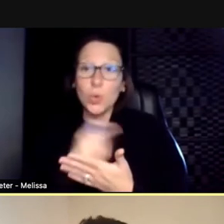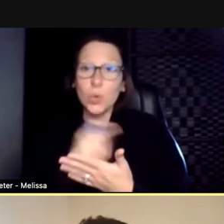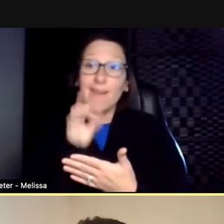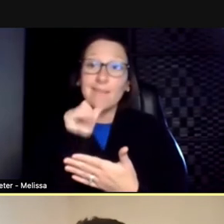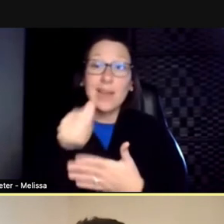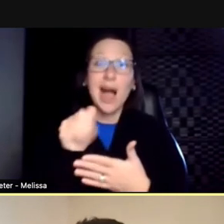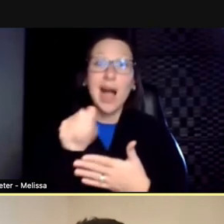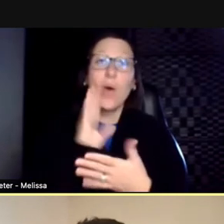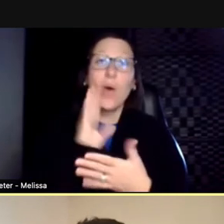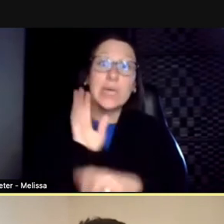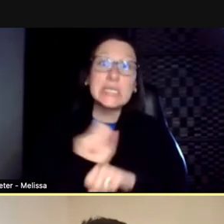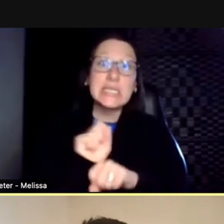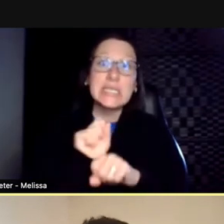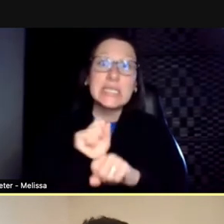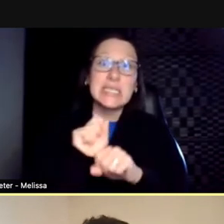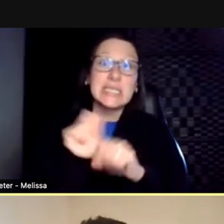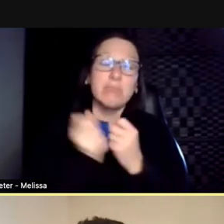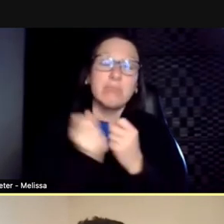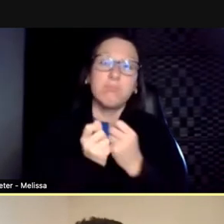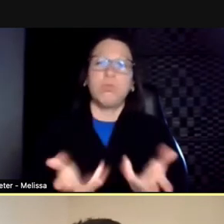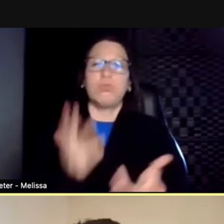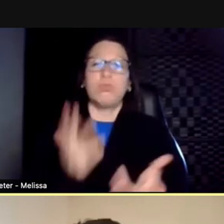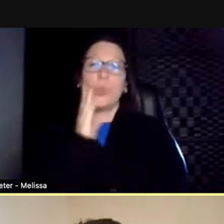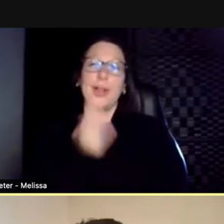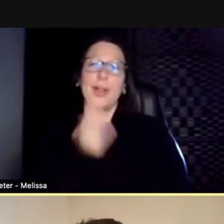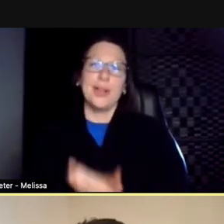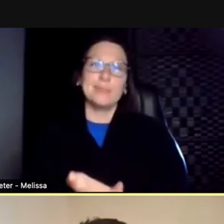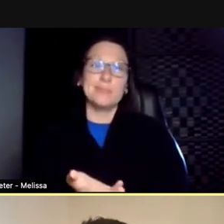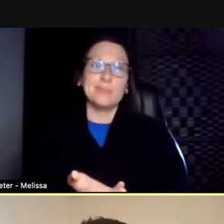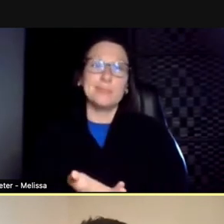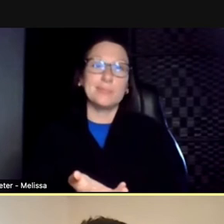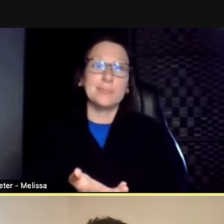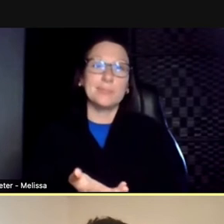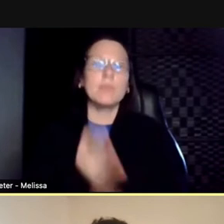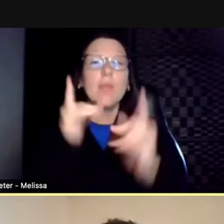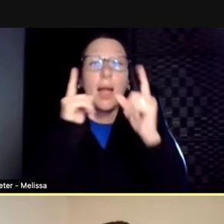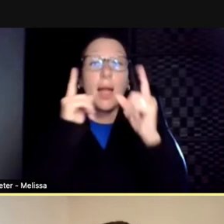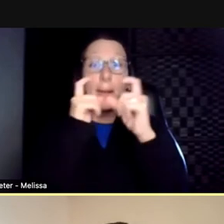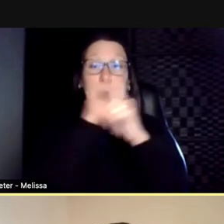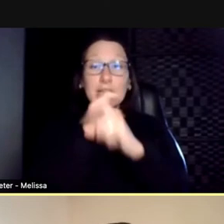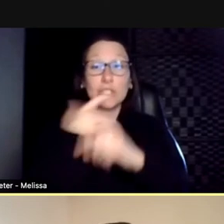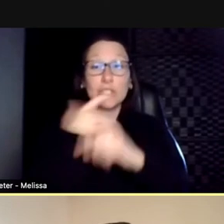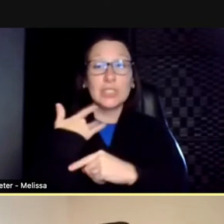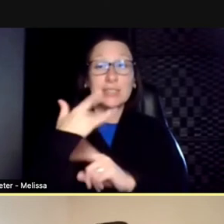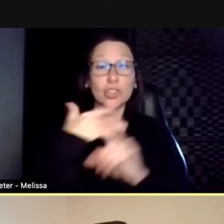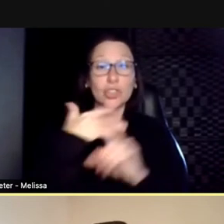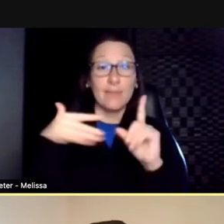Okay, complexity of the sensory environment involves external factors and internal factors.